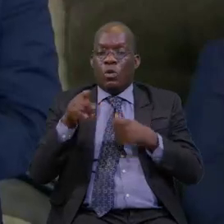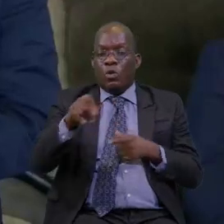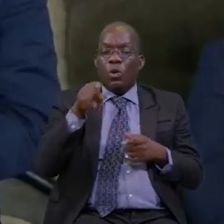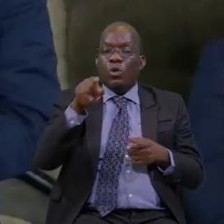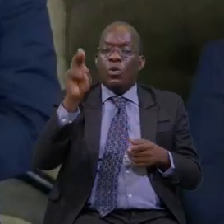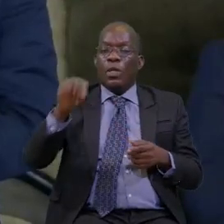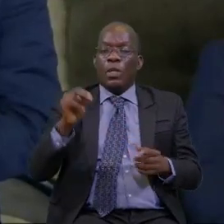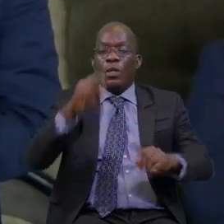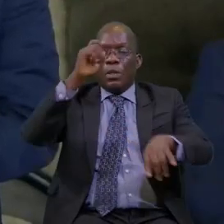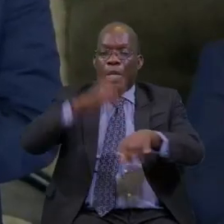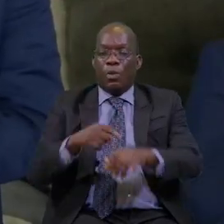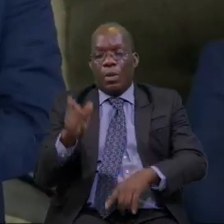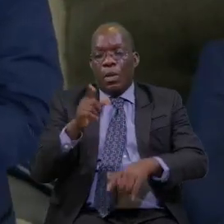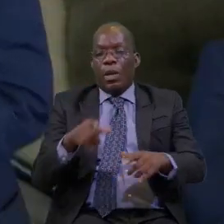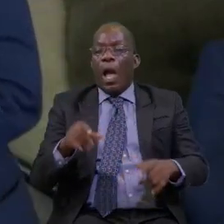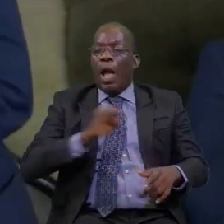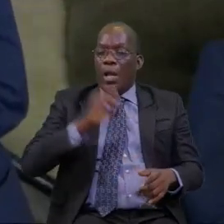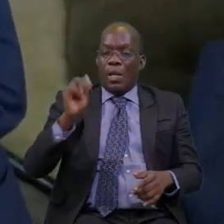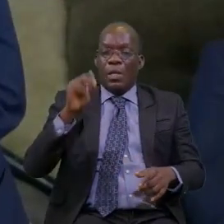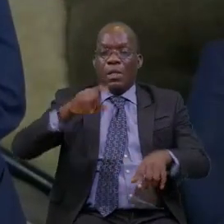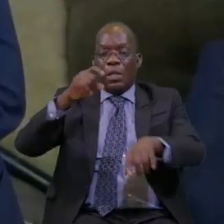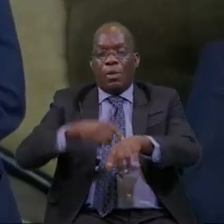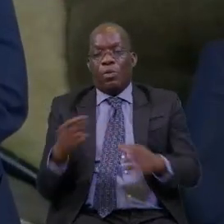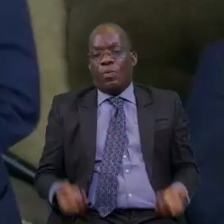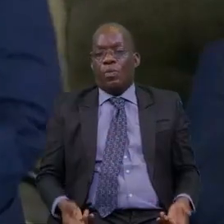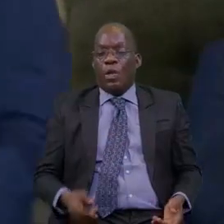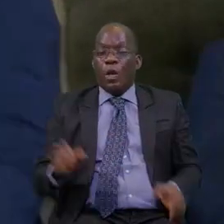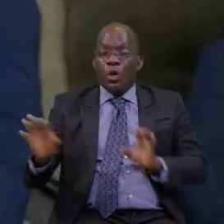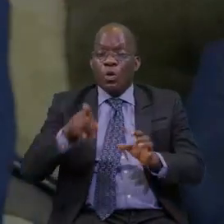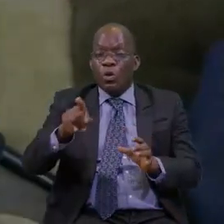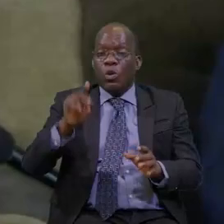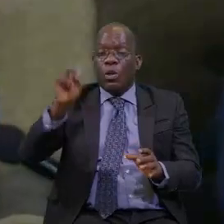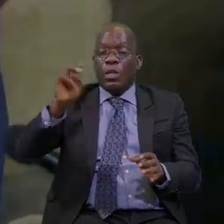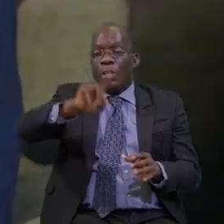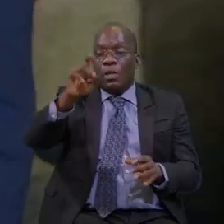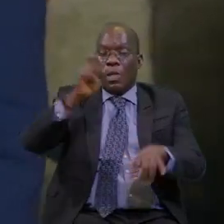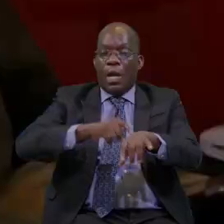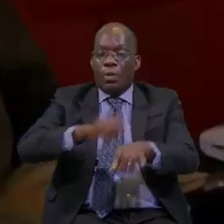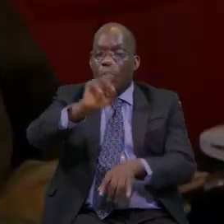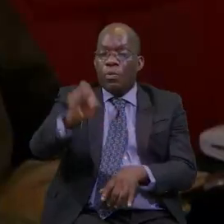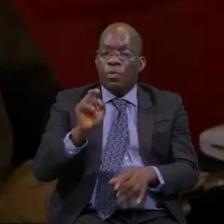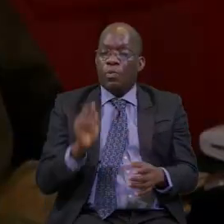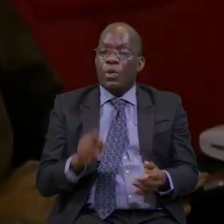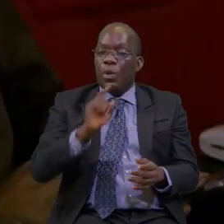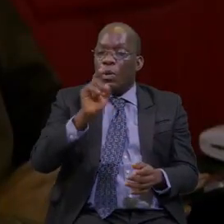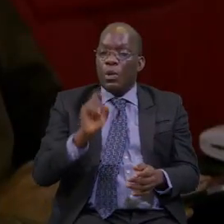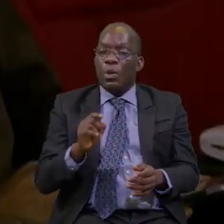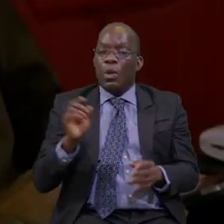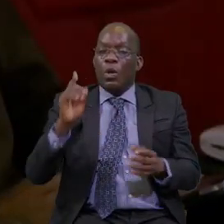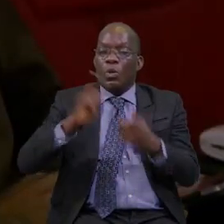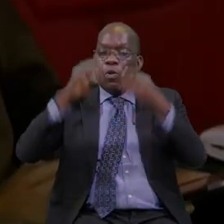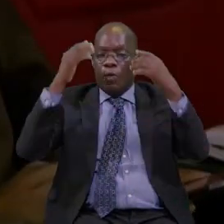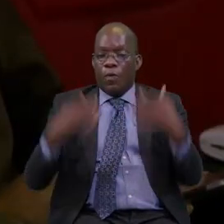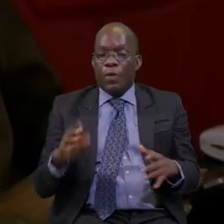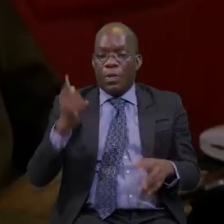I need time. Do you need time? Yes. To finish the vision,